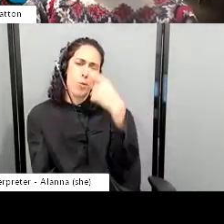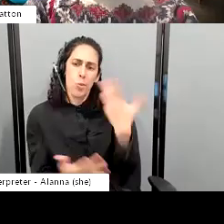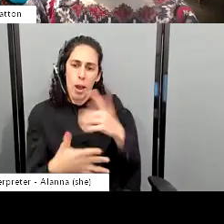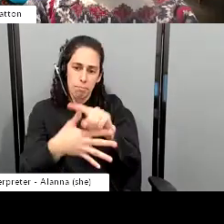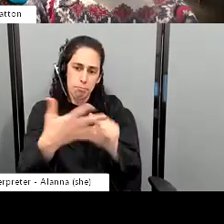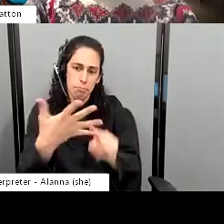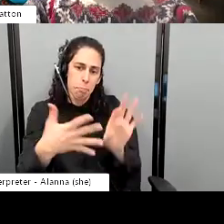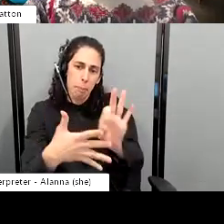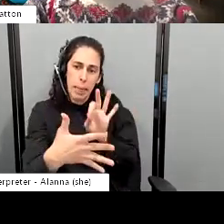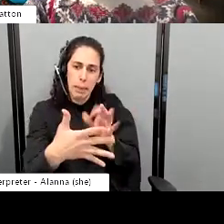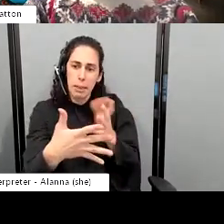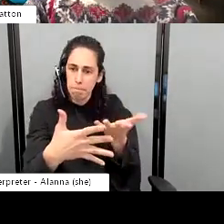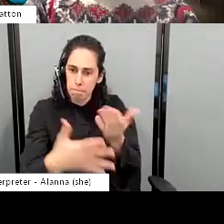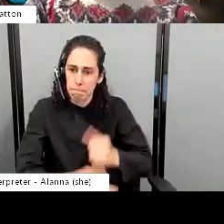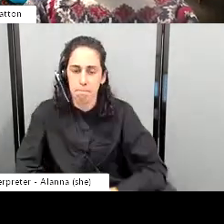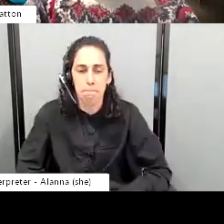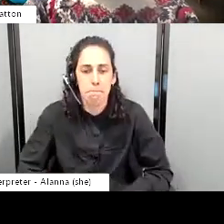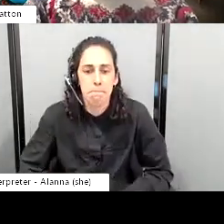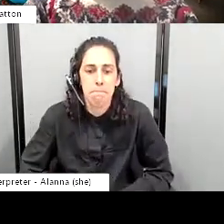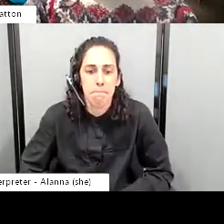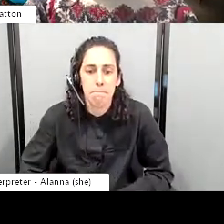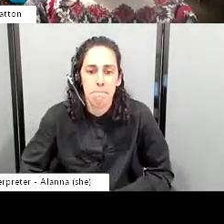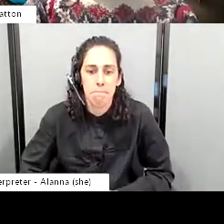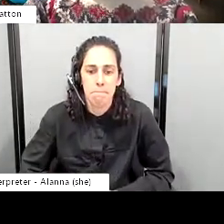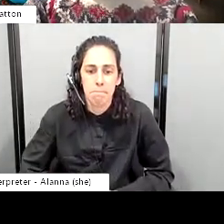Okay, so just give us a few seconds for the